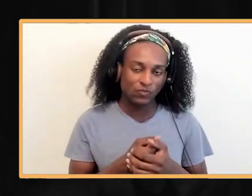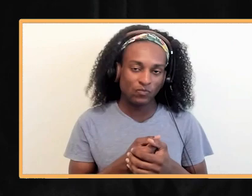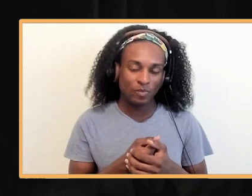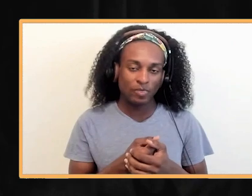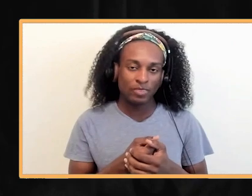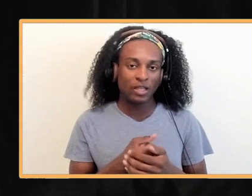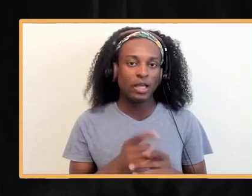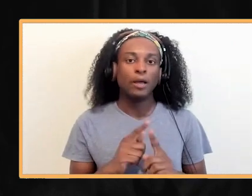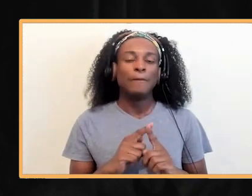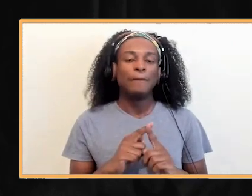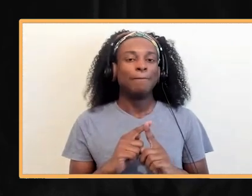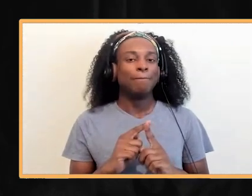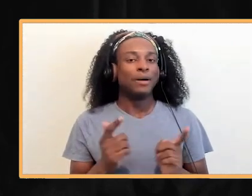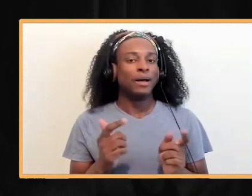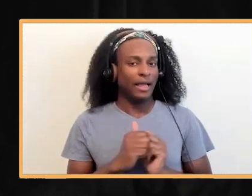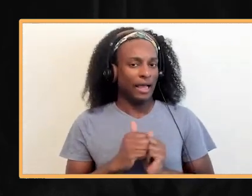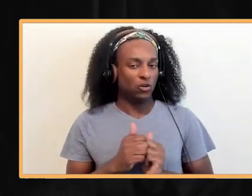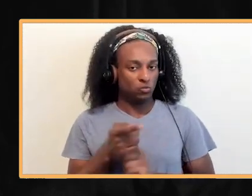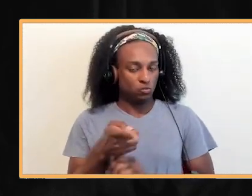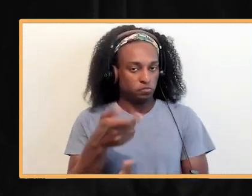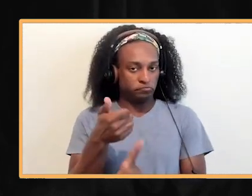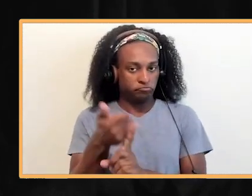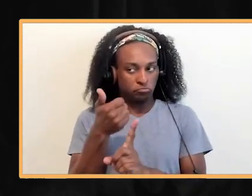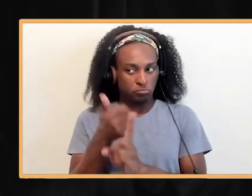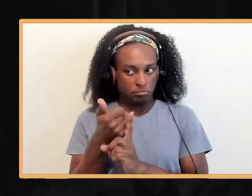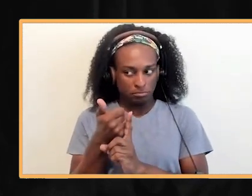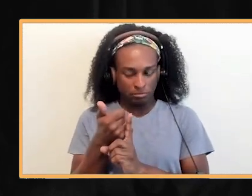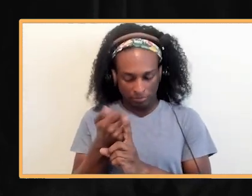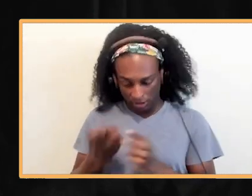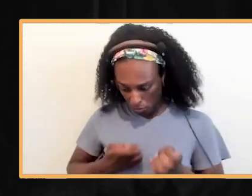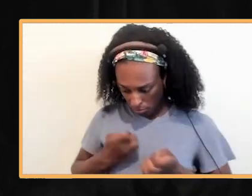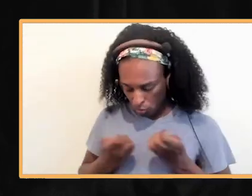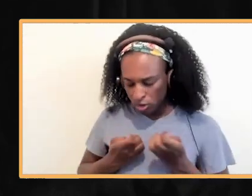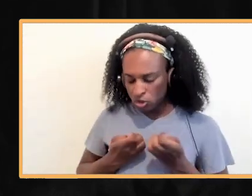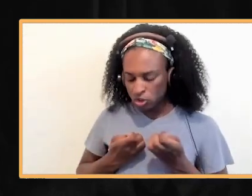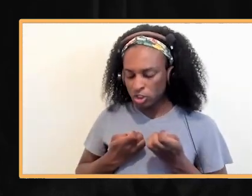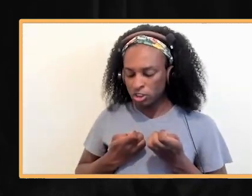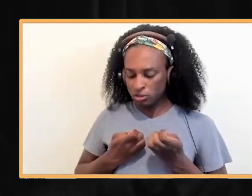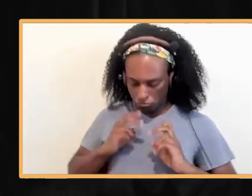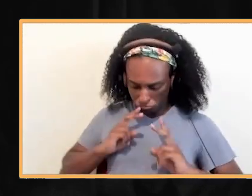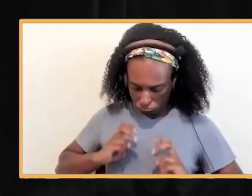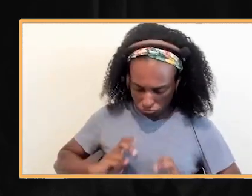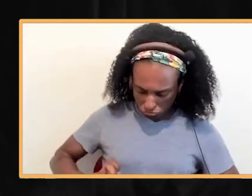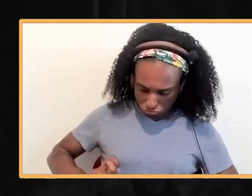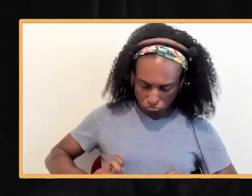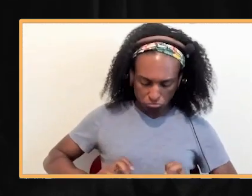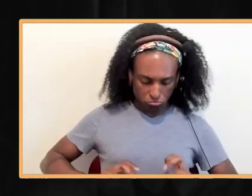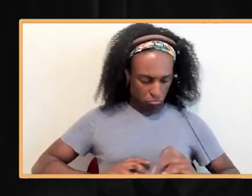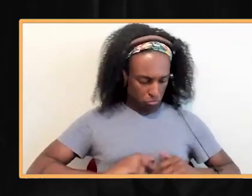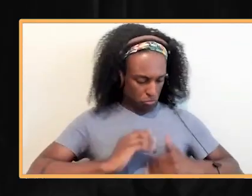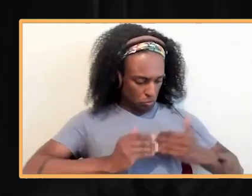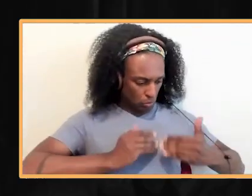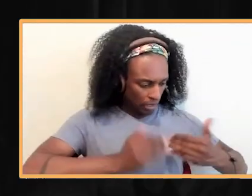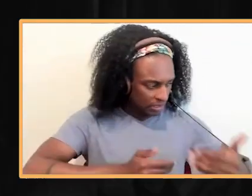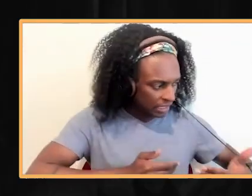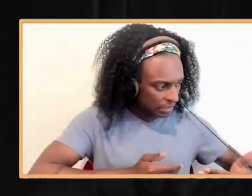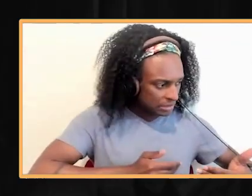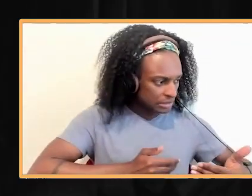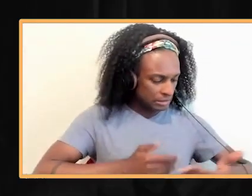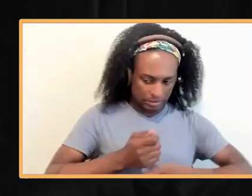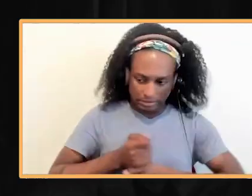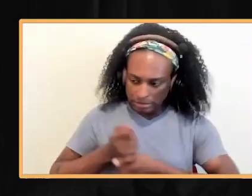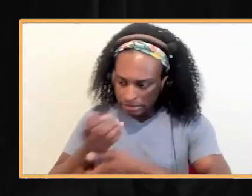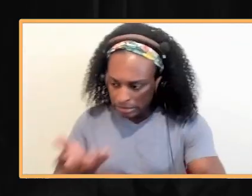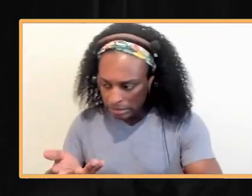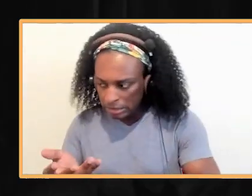to process your emotion, how you channel it, how you share it, right? Those are the differences. And I